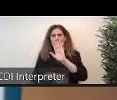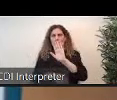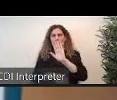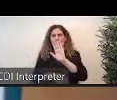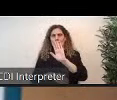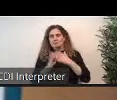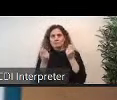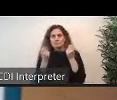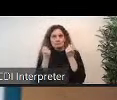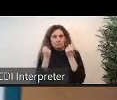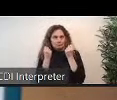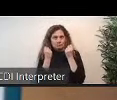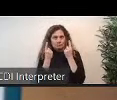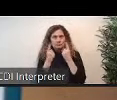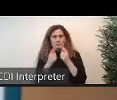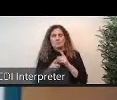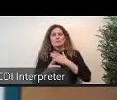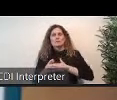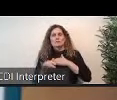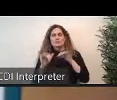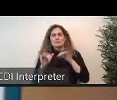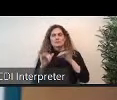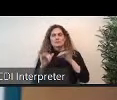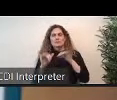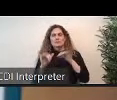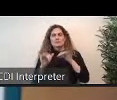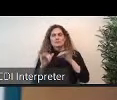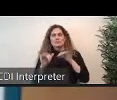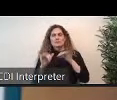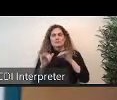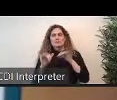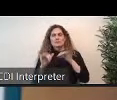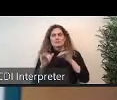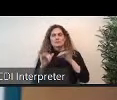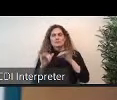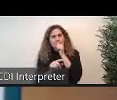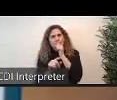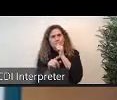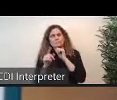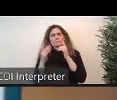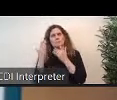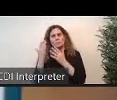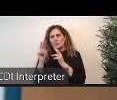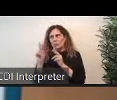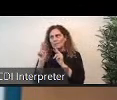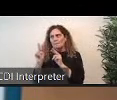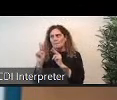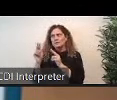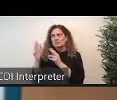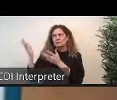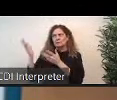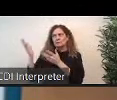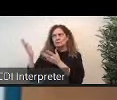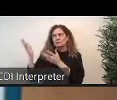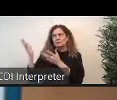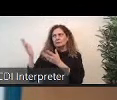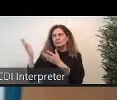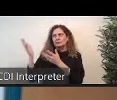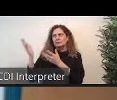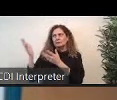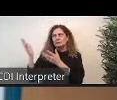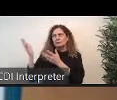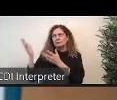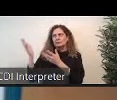and hopeful that additional vaccine will be coming in future weeks and in the weeks ahead. We know that